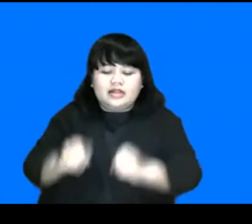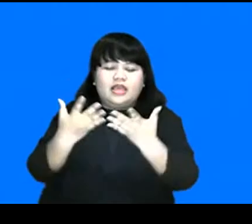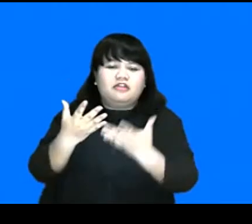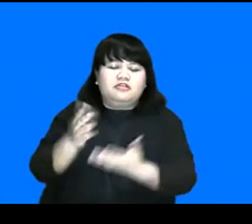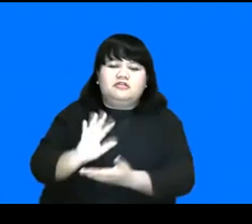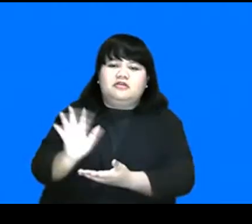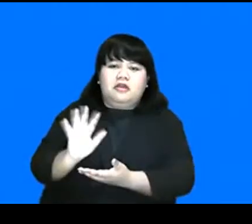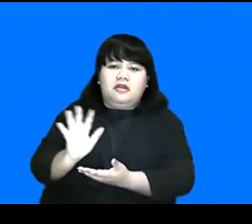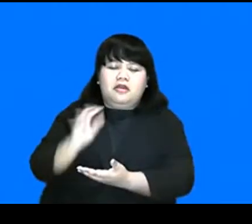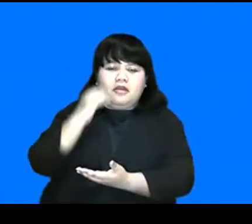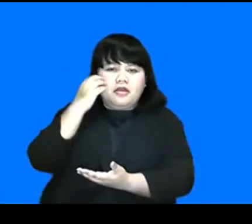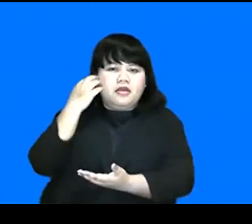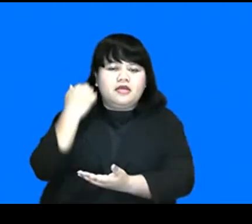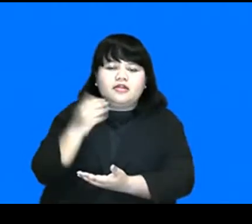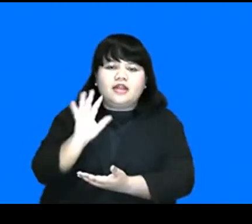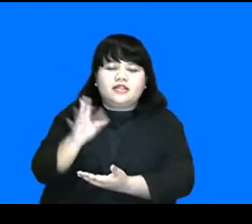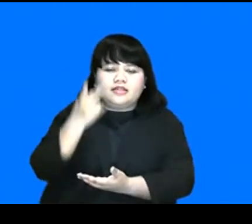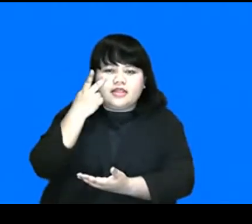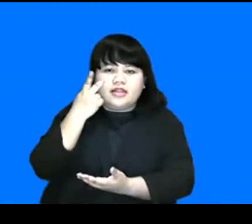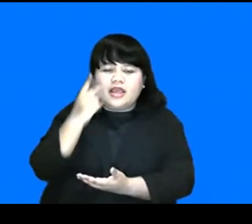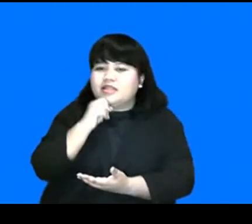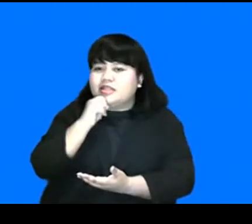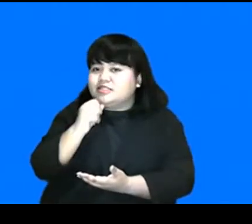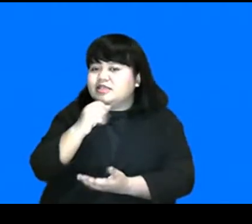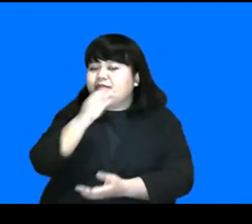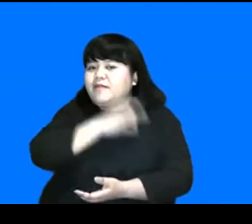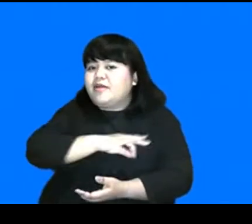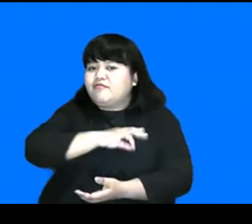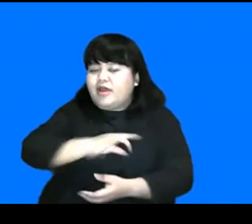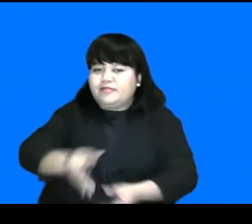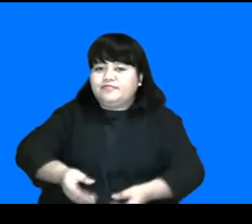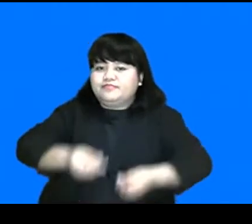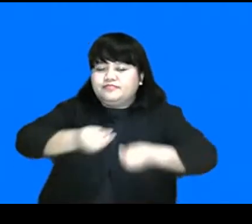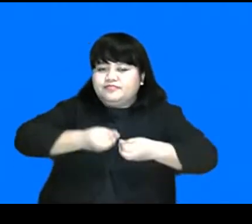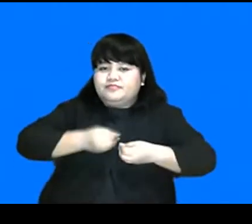Mm-hmm. So yeah, that's it. Thank you. Thank you for sharing